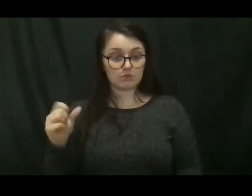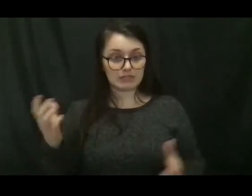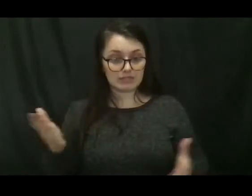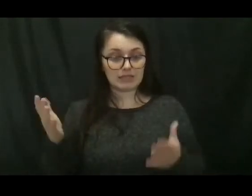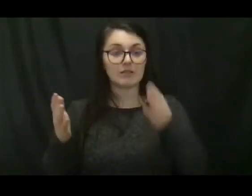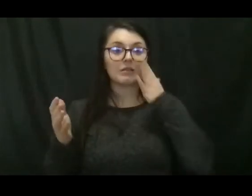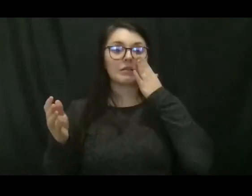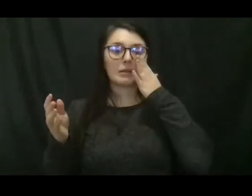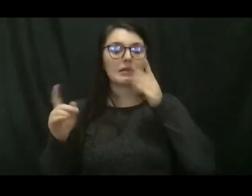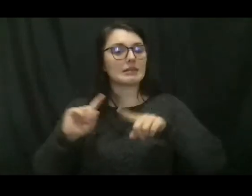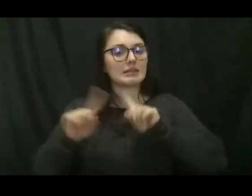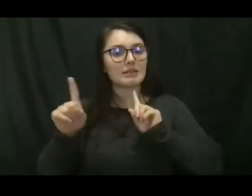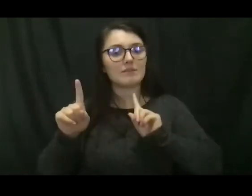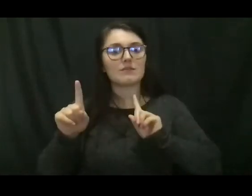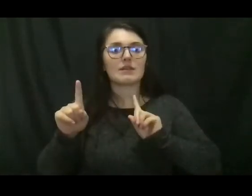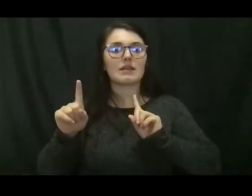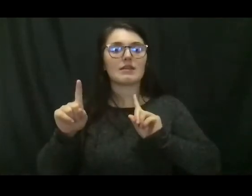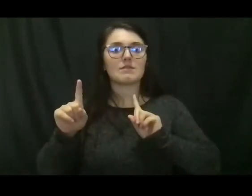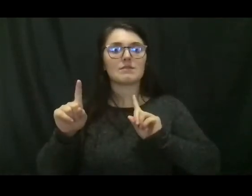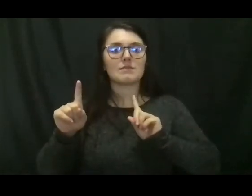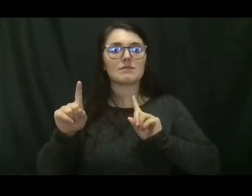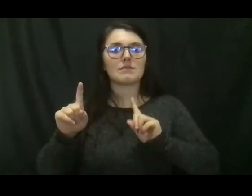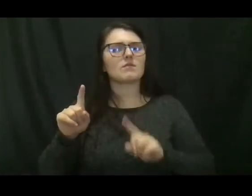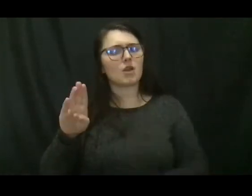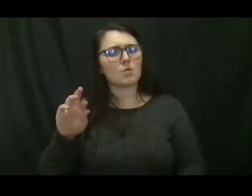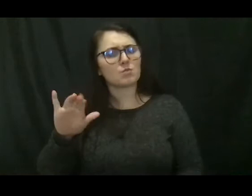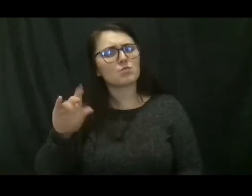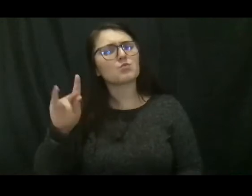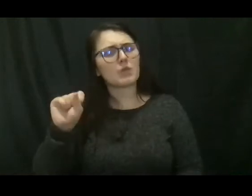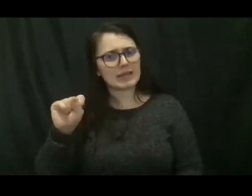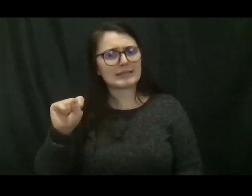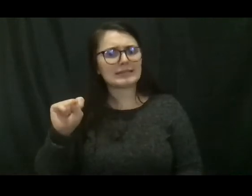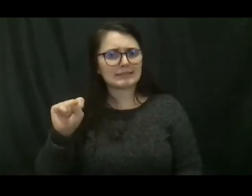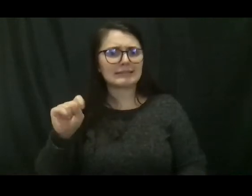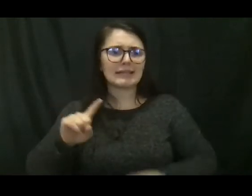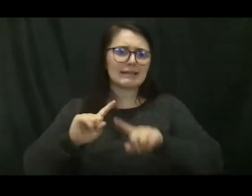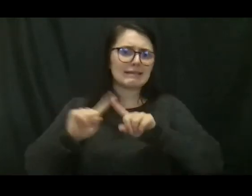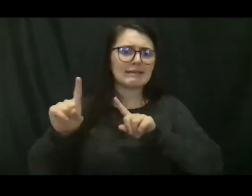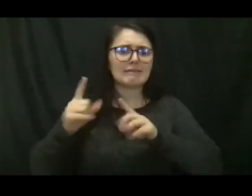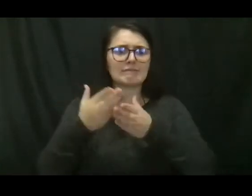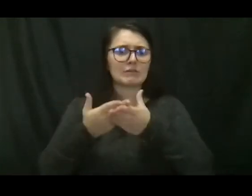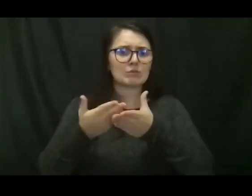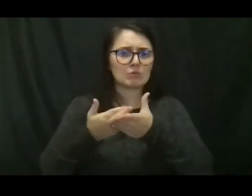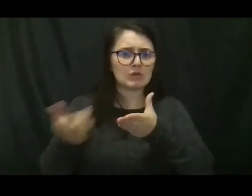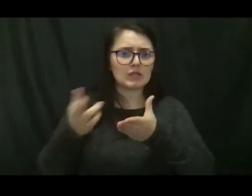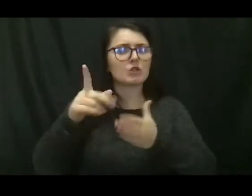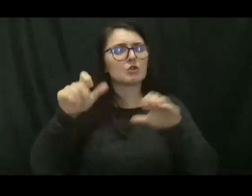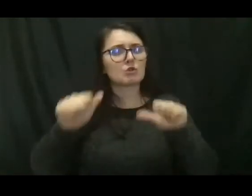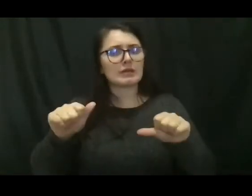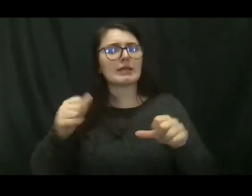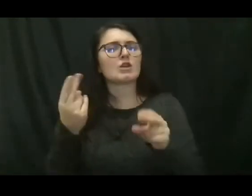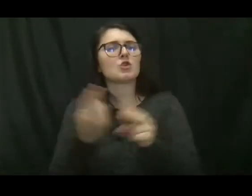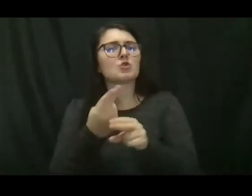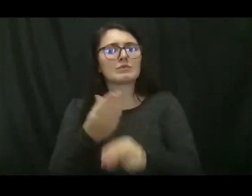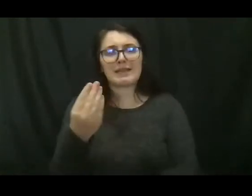we've got different pieces of masonry or like bricks and things that you might want to use outside. All of that stuff will be placed out